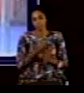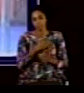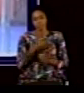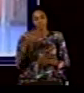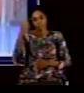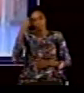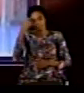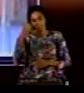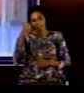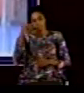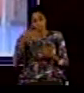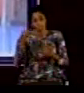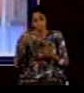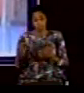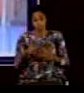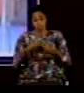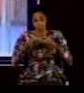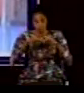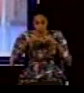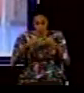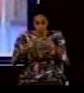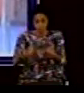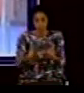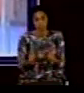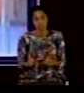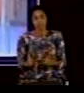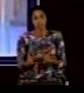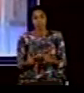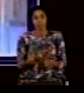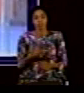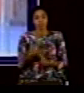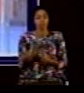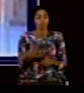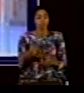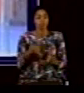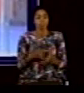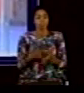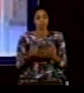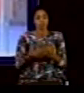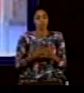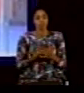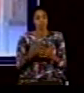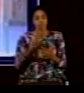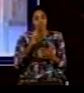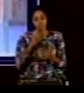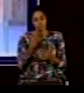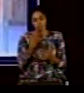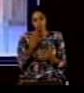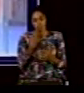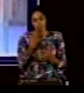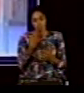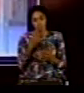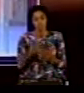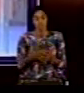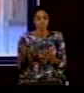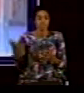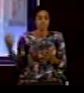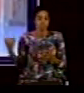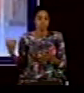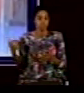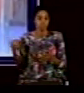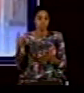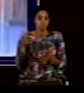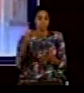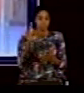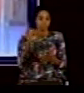thing continue. When it started seriously, it was last